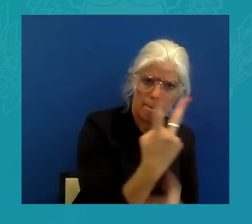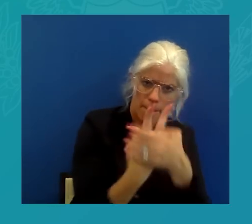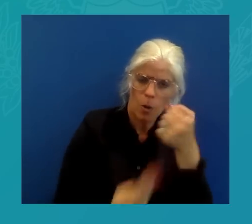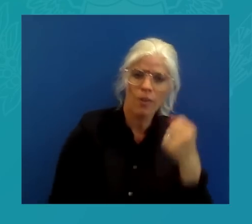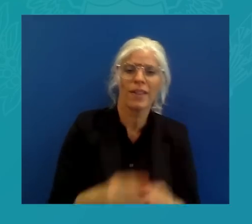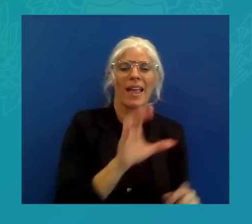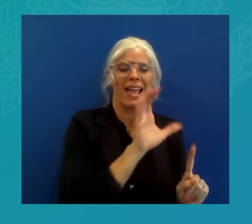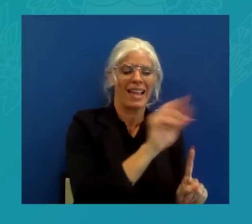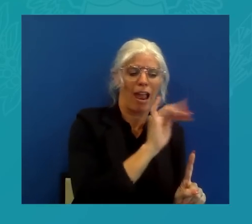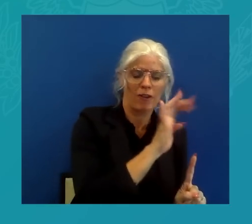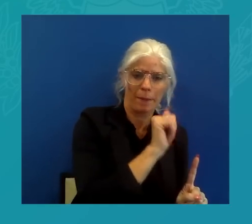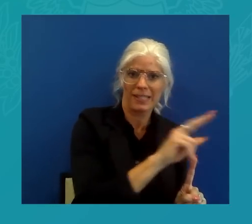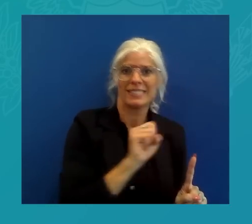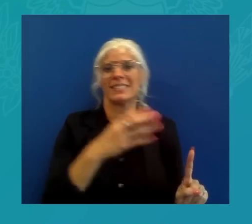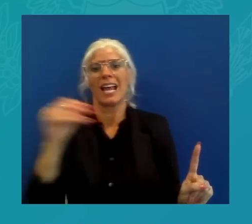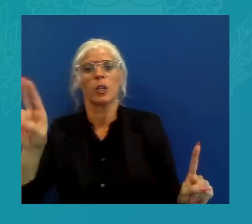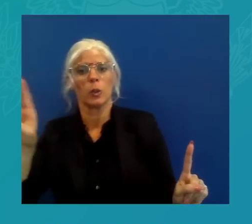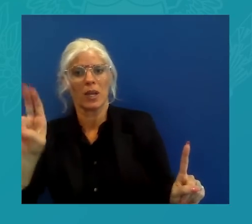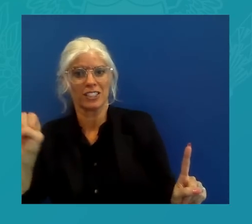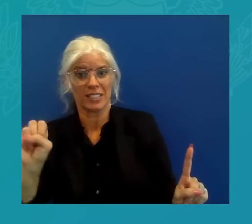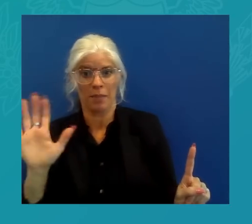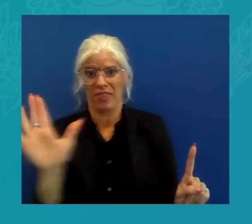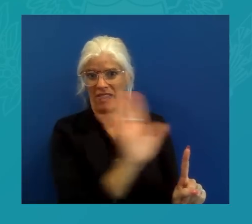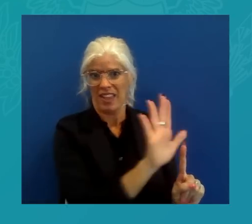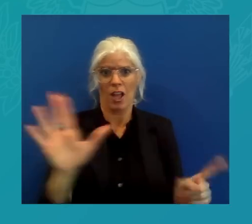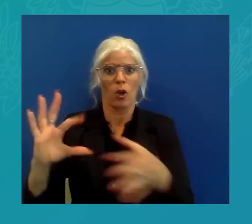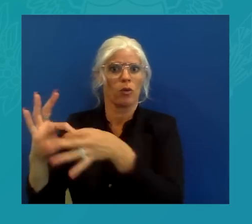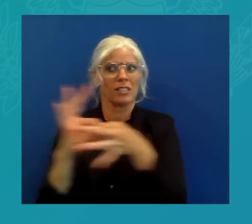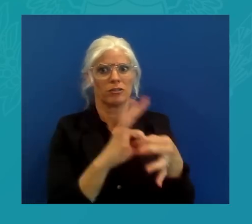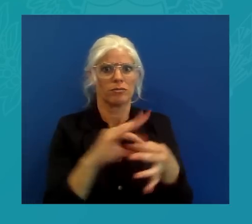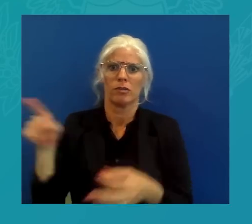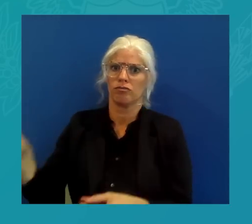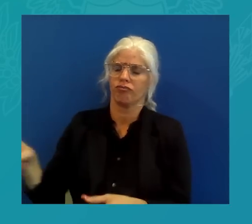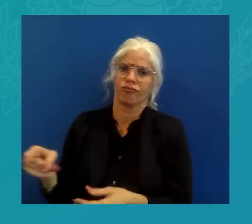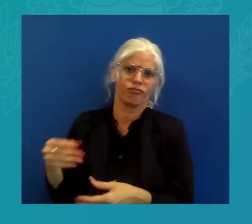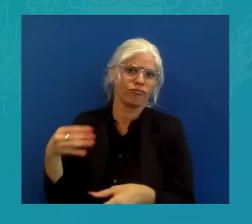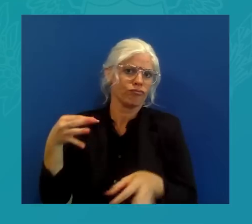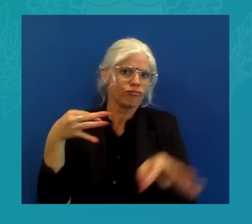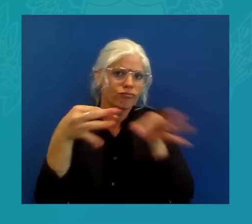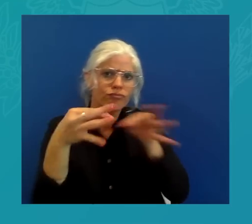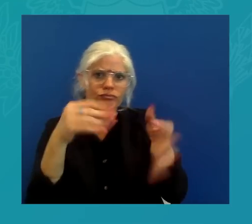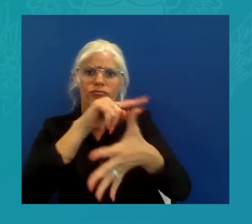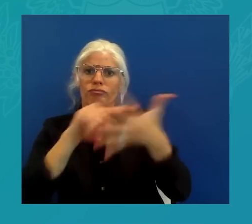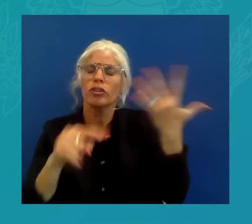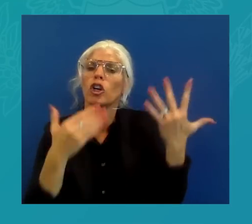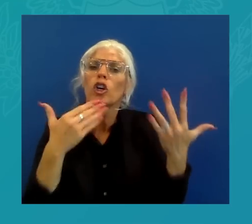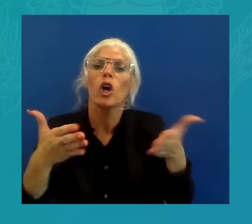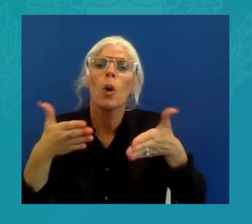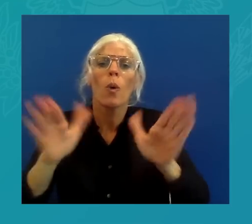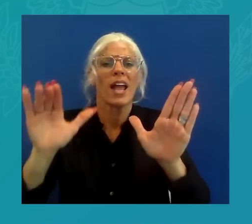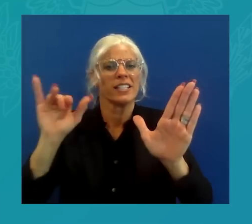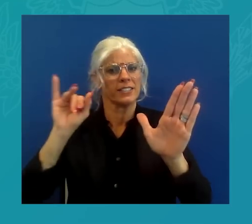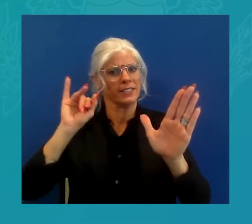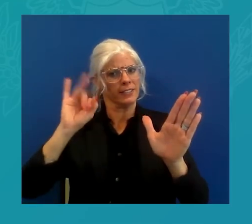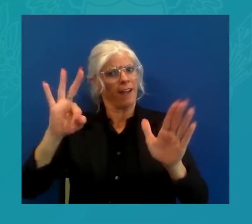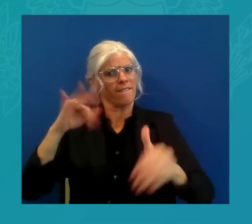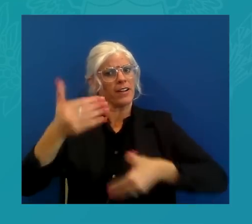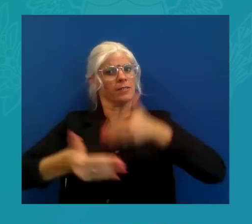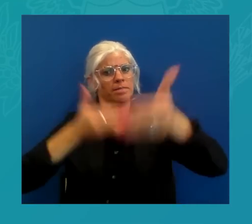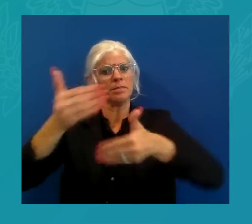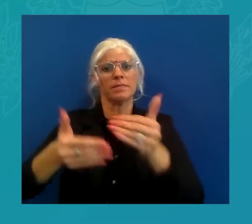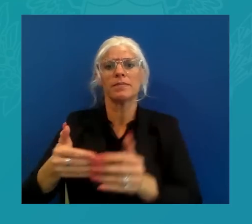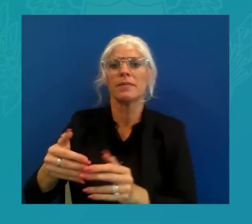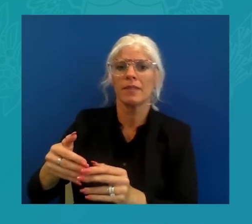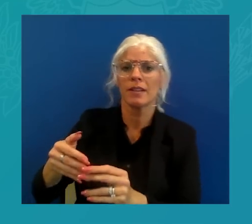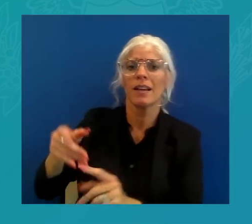United States to our relationship and presents an ideal platform for productive discussions. Madam Vice